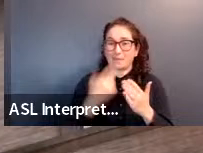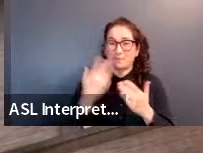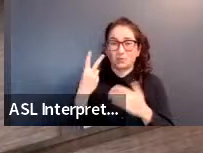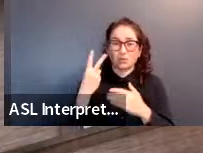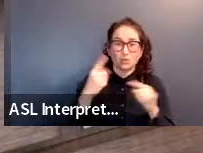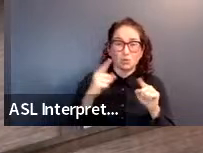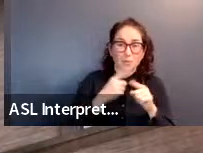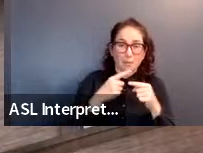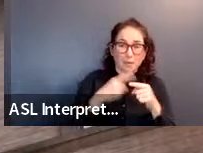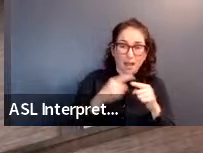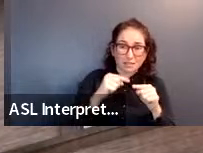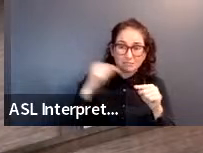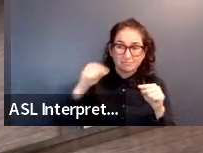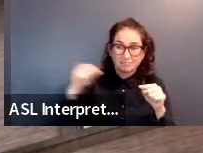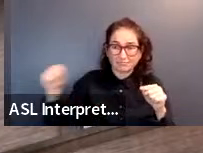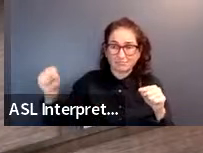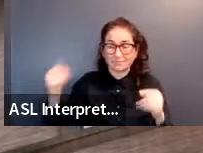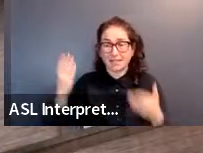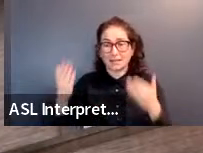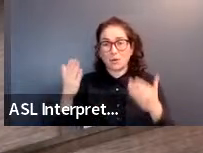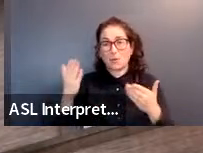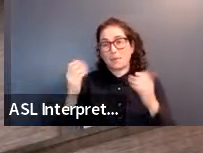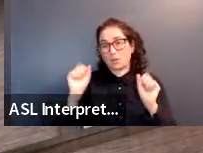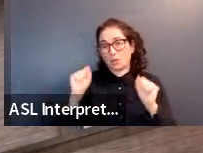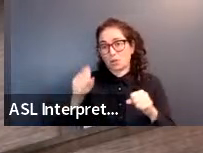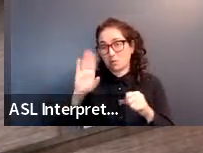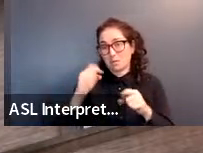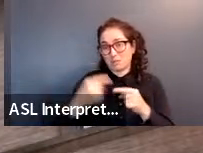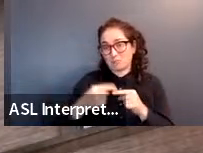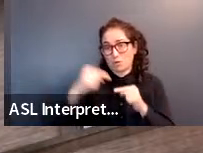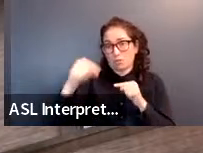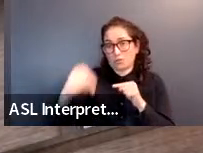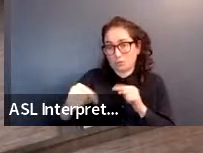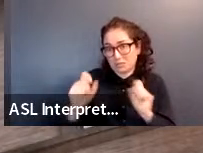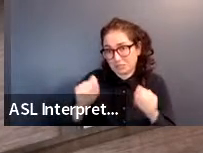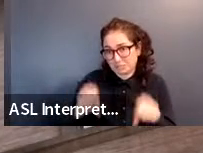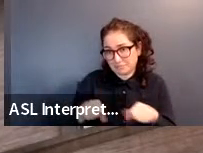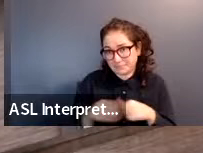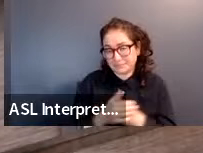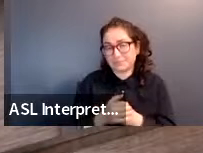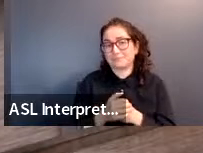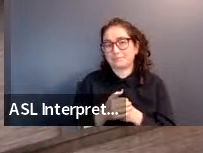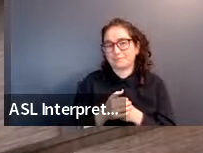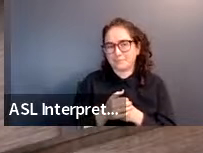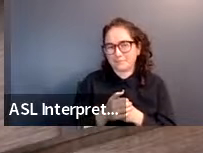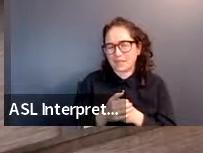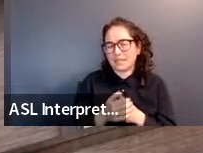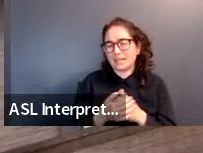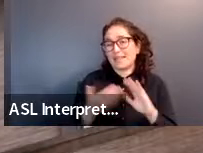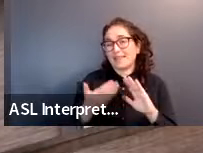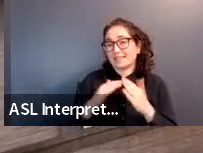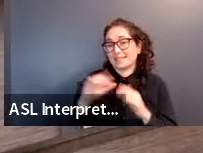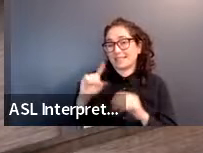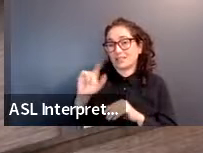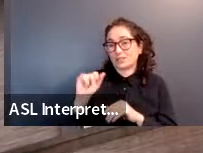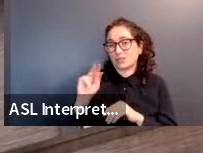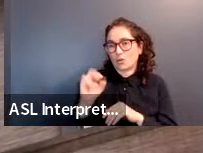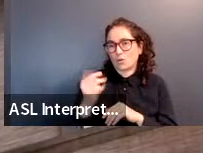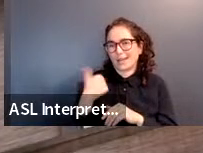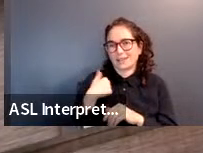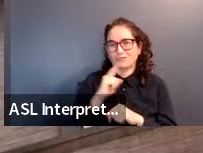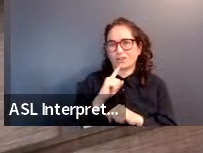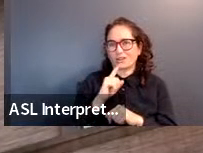away, and they may even be located right across the street from one another. And so our city zoning is full of outdated